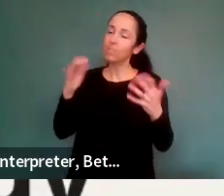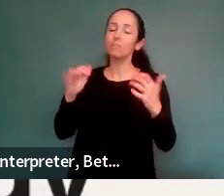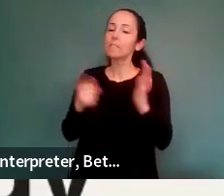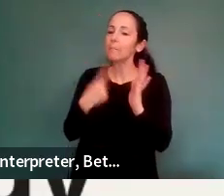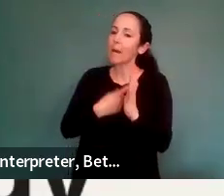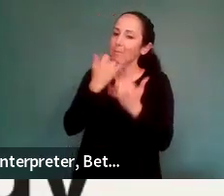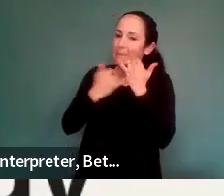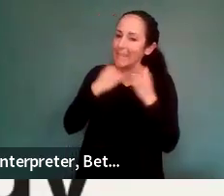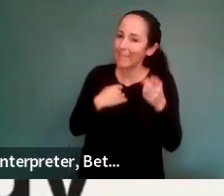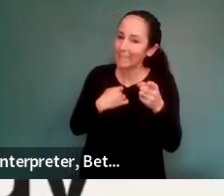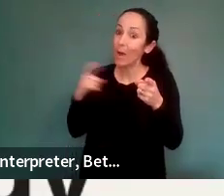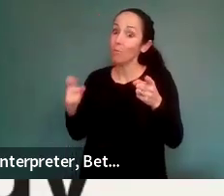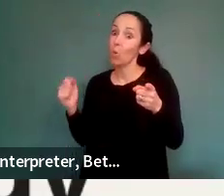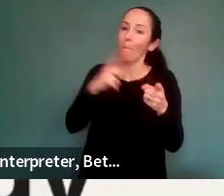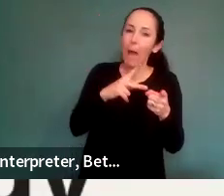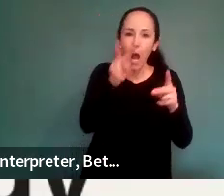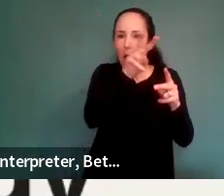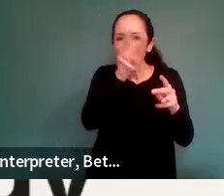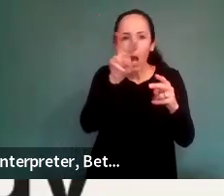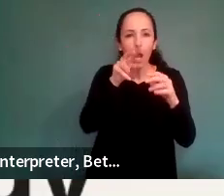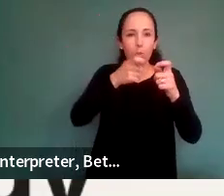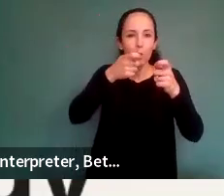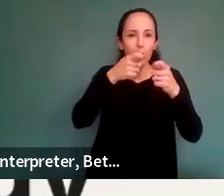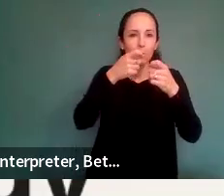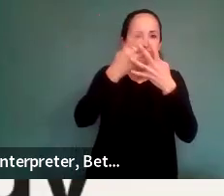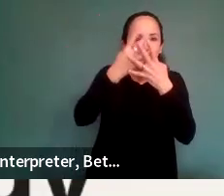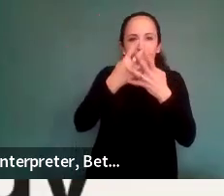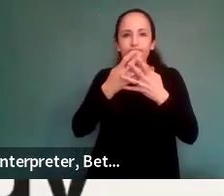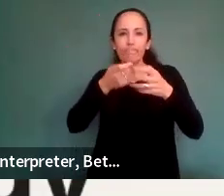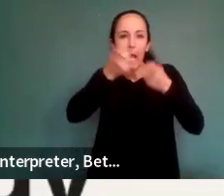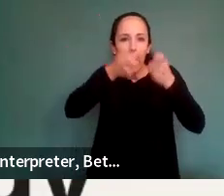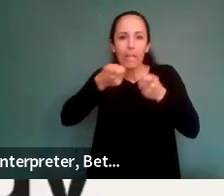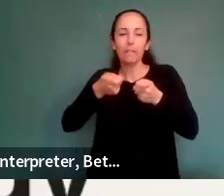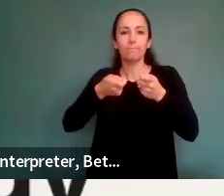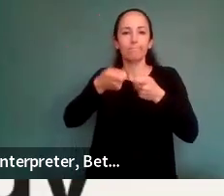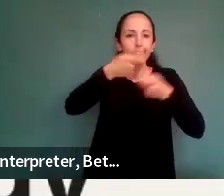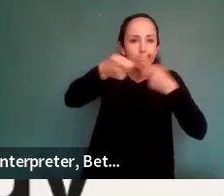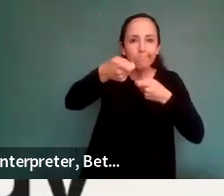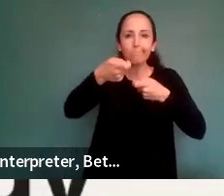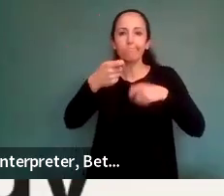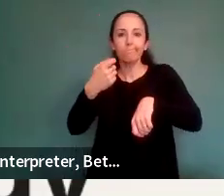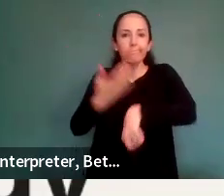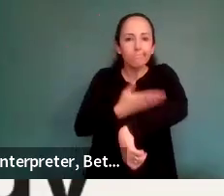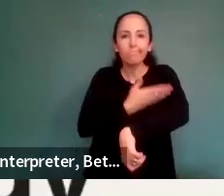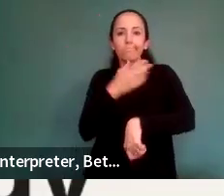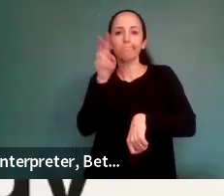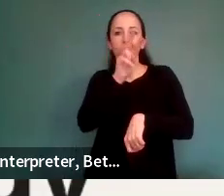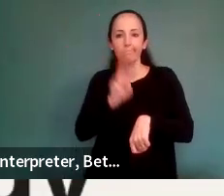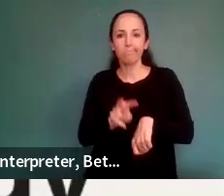made. So there's a little process that you need to do to edit and revise that document.